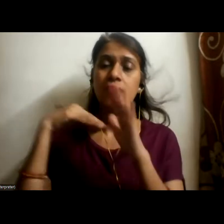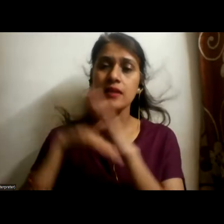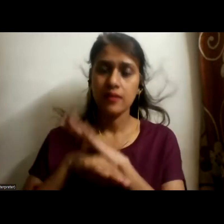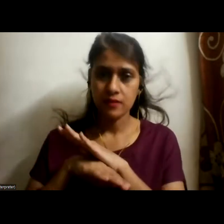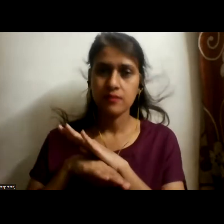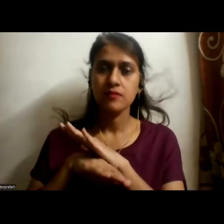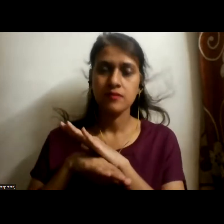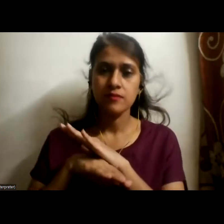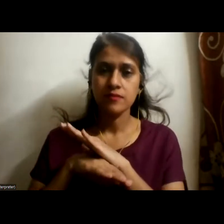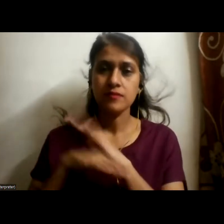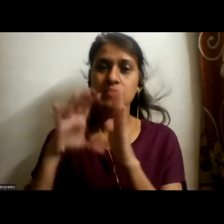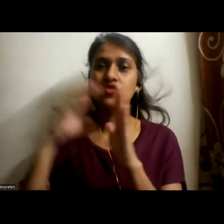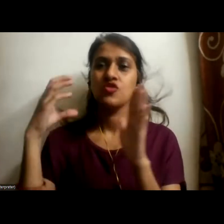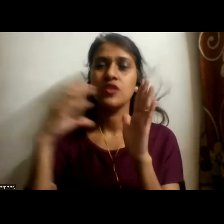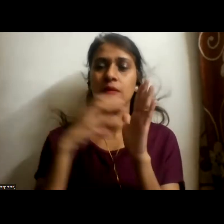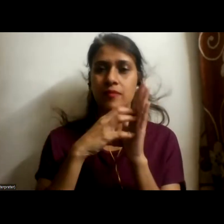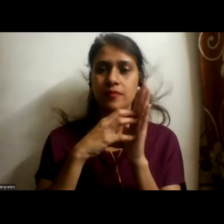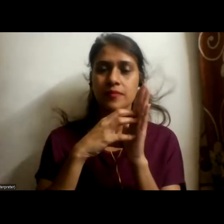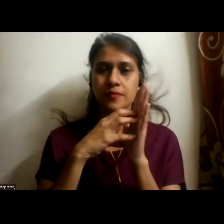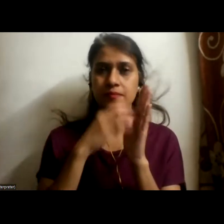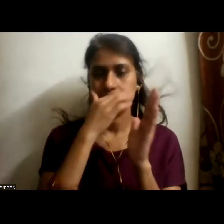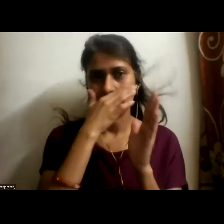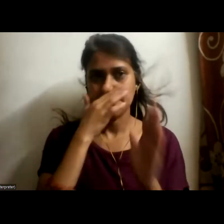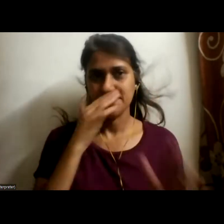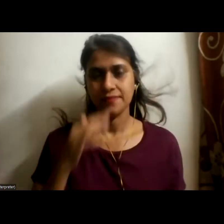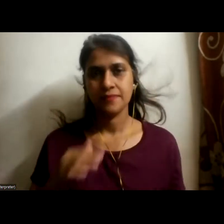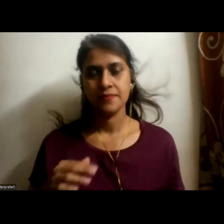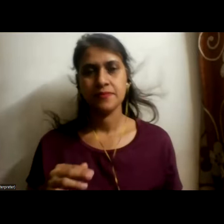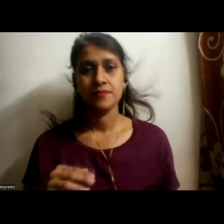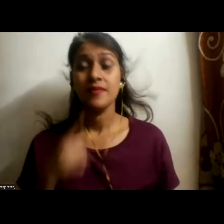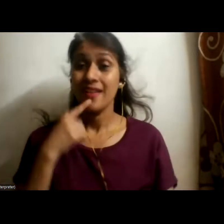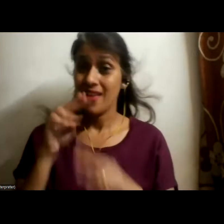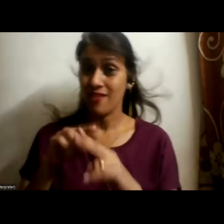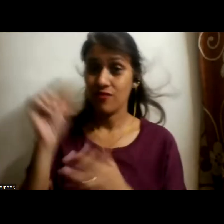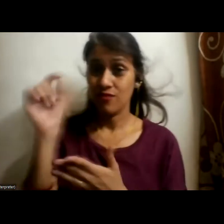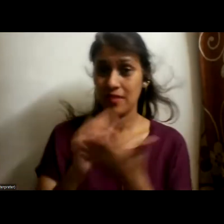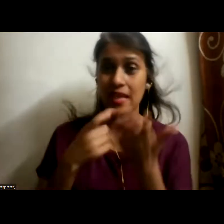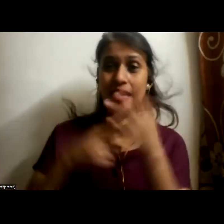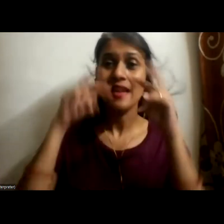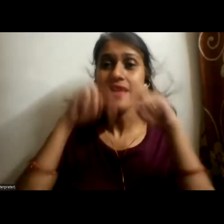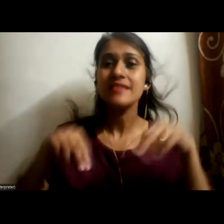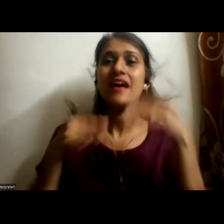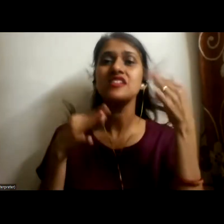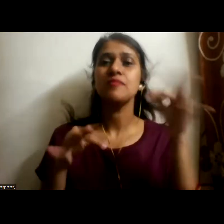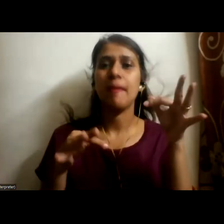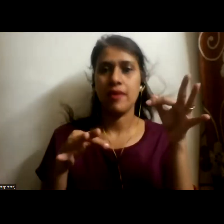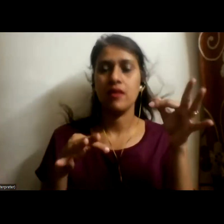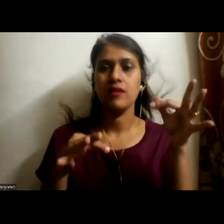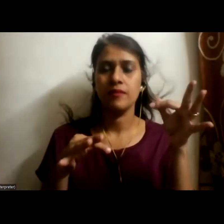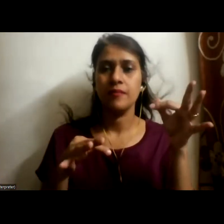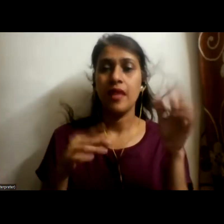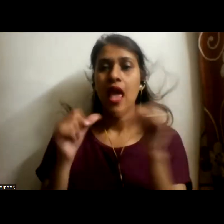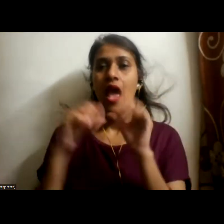the chapter section. See, if you are writing a research paper, okay, if you're writing an article